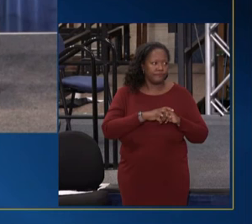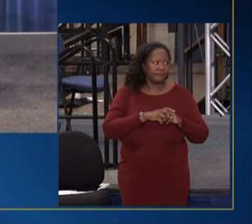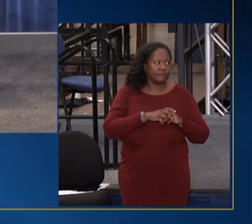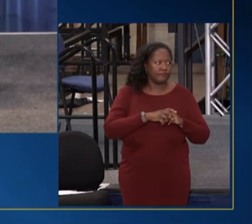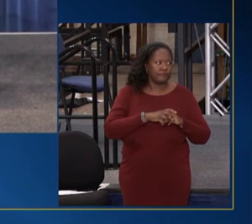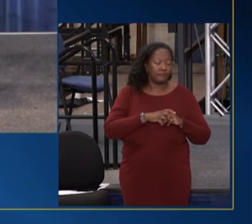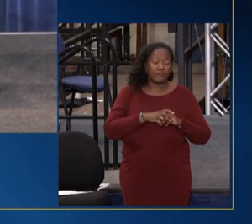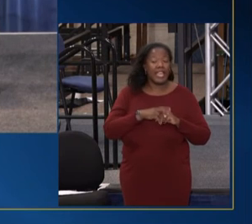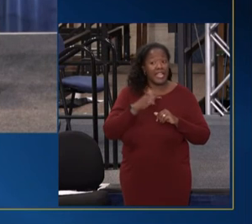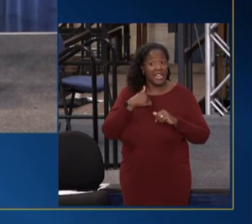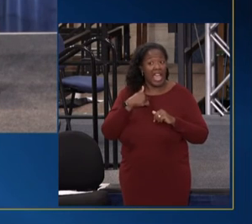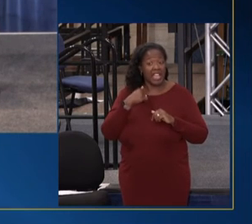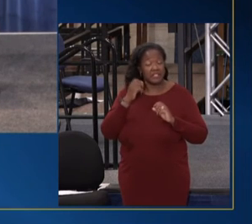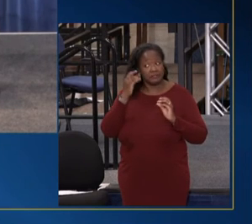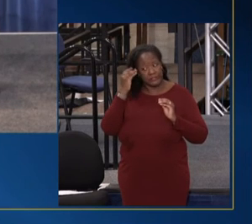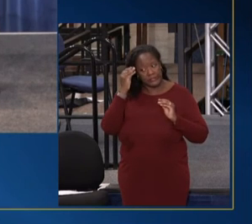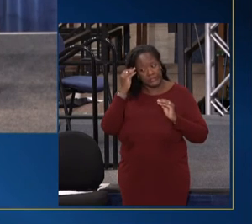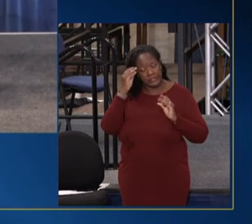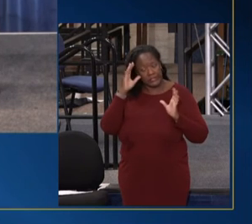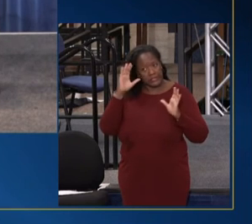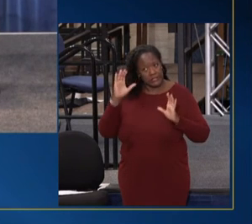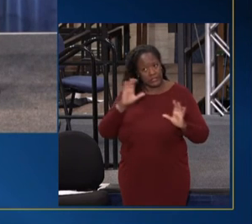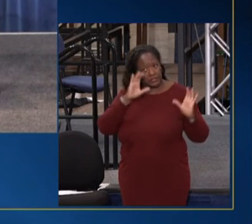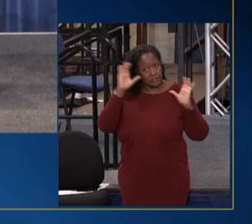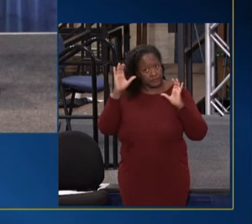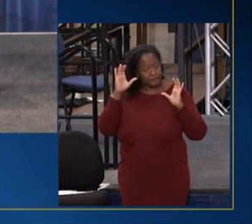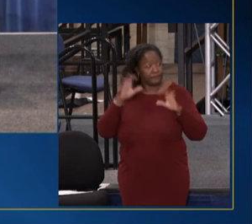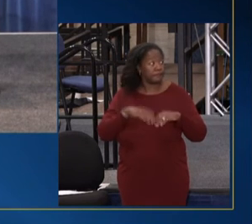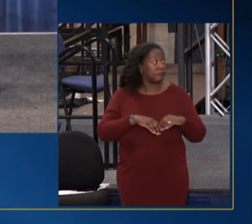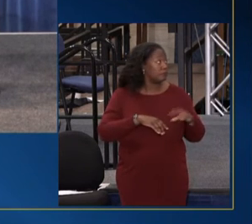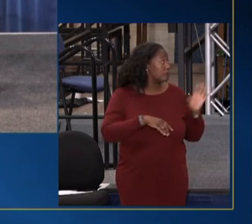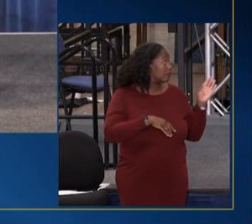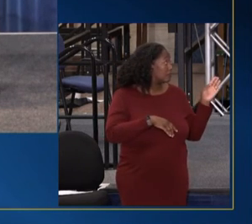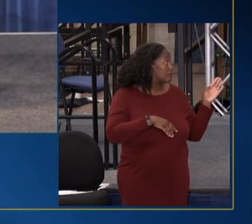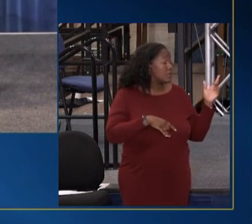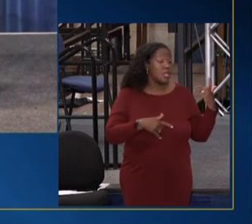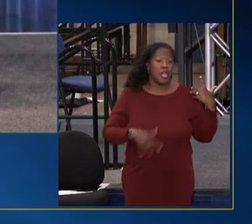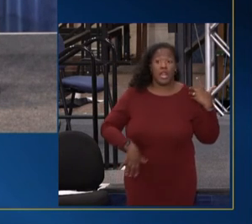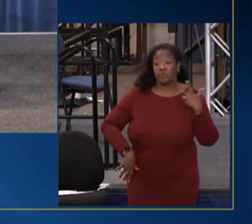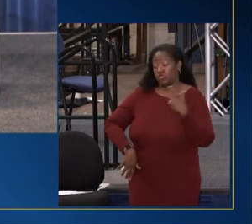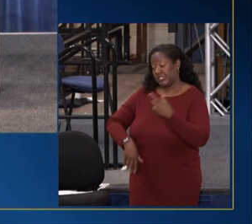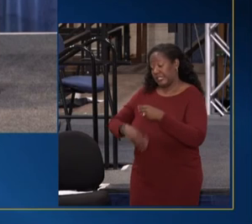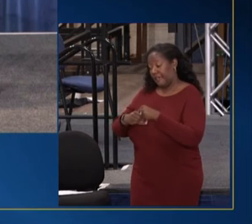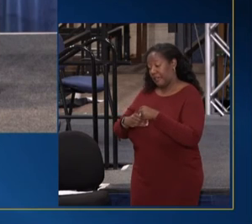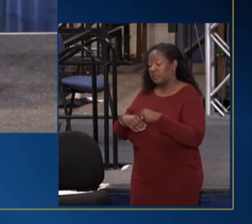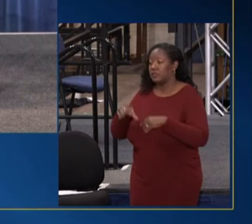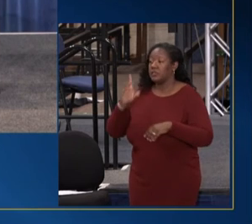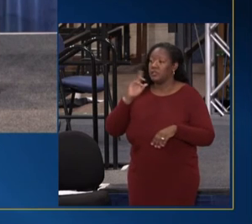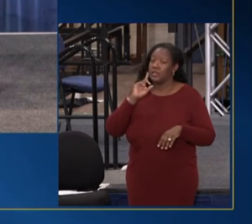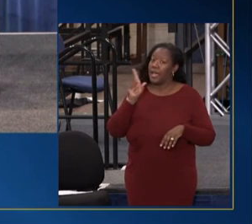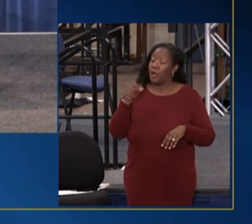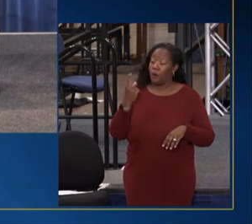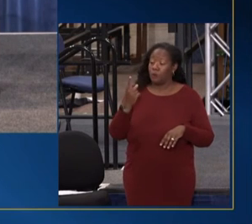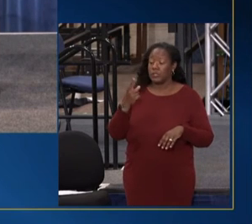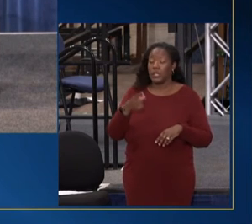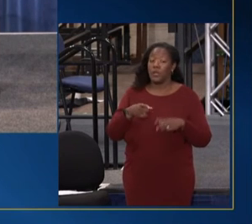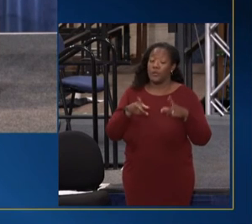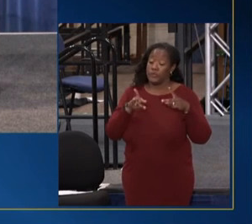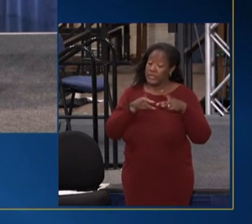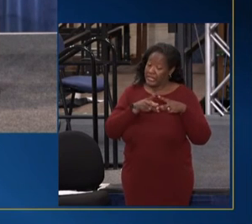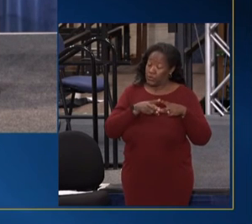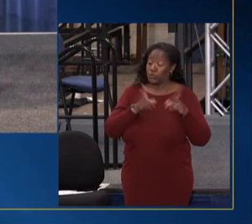and they keep me up at night. Yeah, I'll just weigh in a little bit just to say not only are these two issue